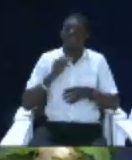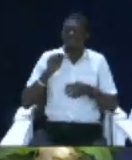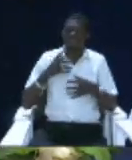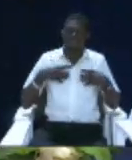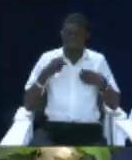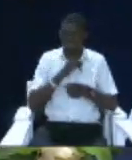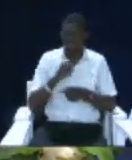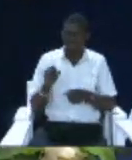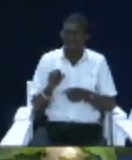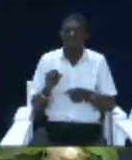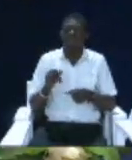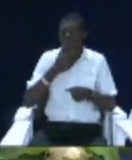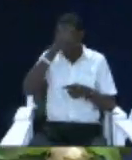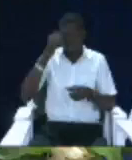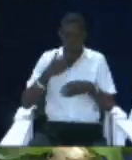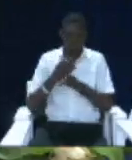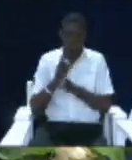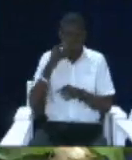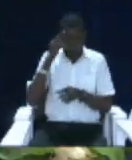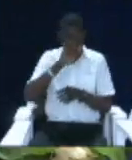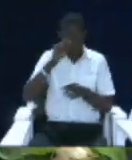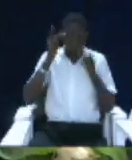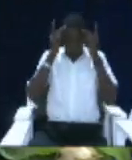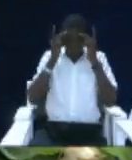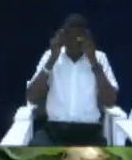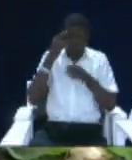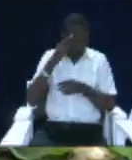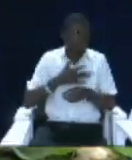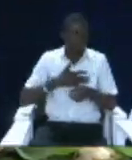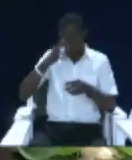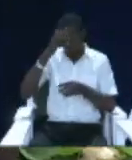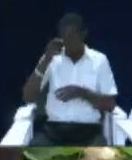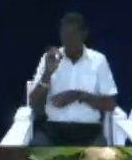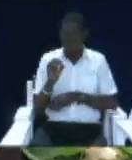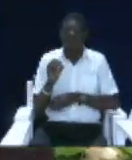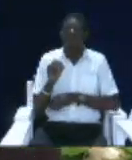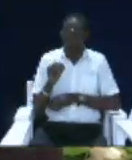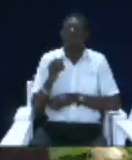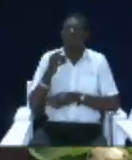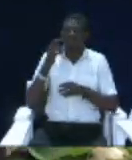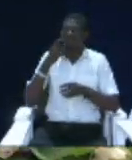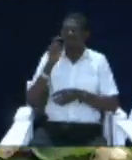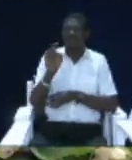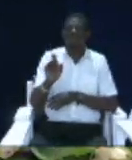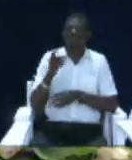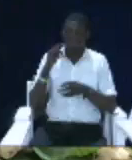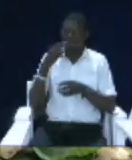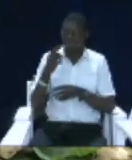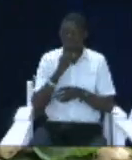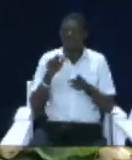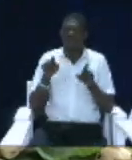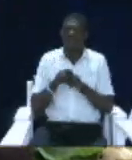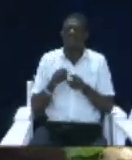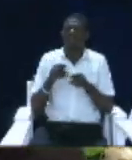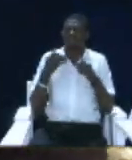healing because I'm created for a purpose. For my father, Daddy Gio, what he said. And since that